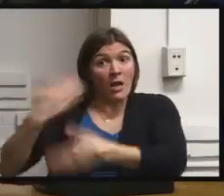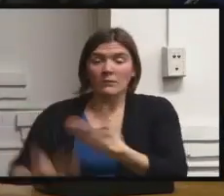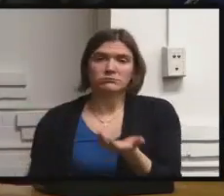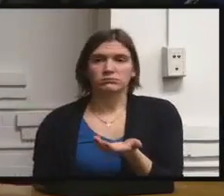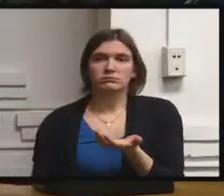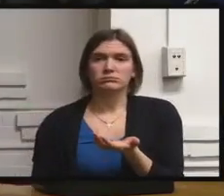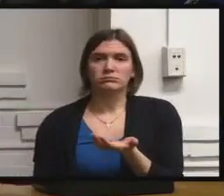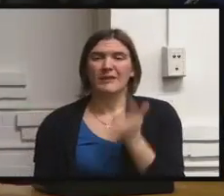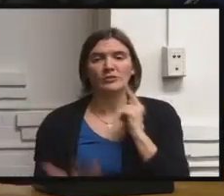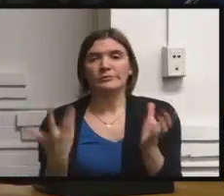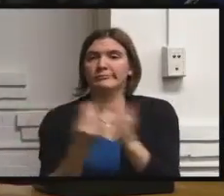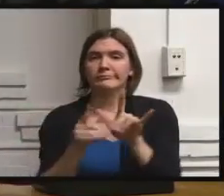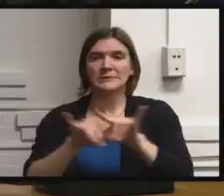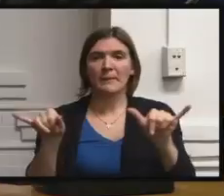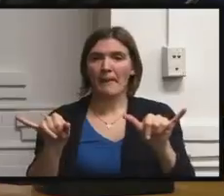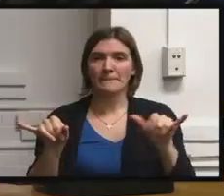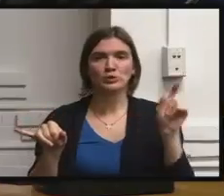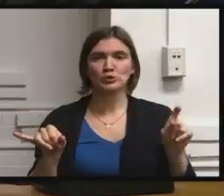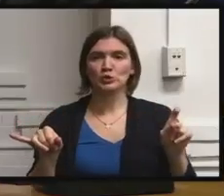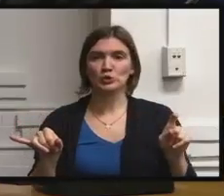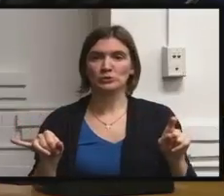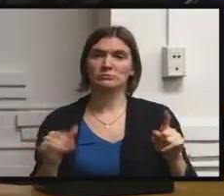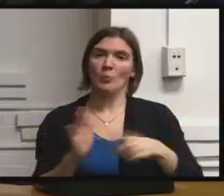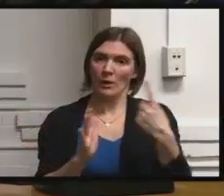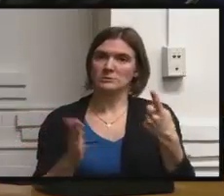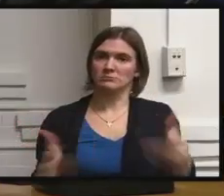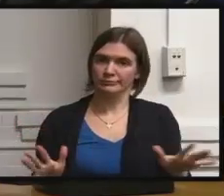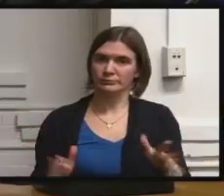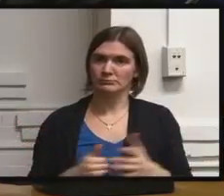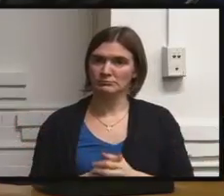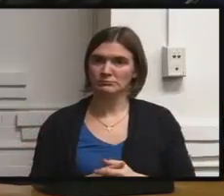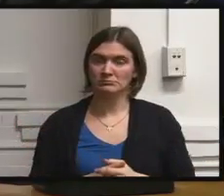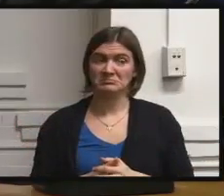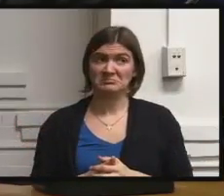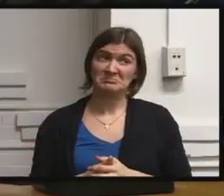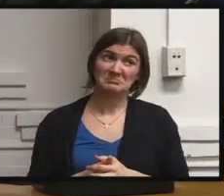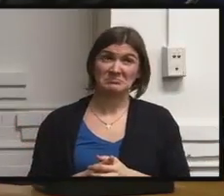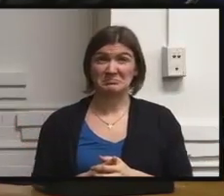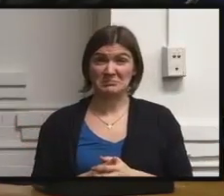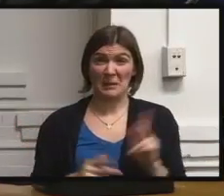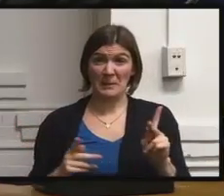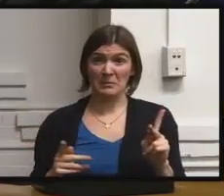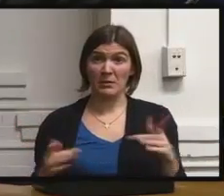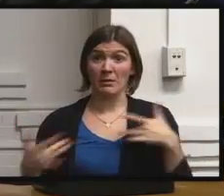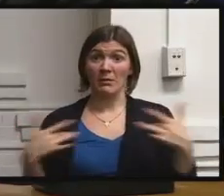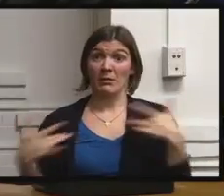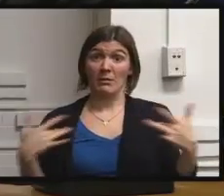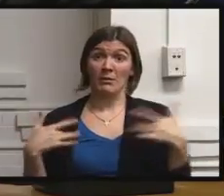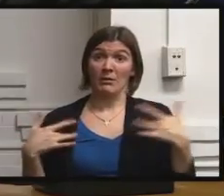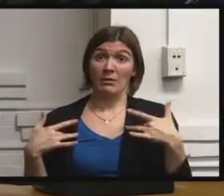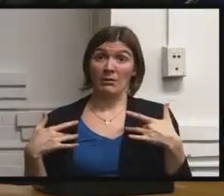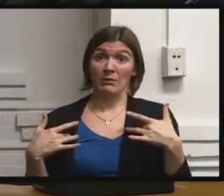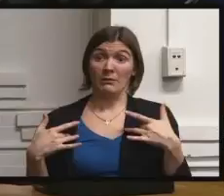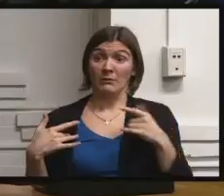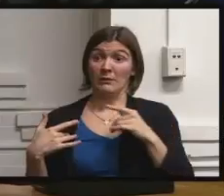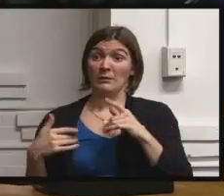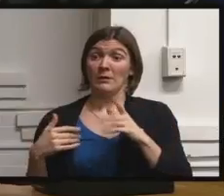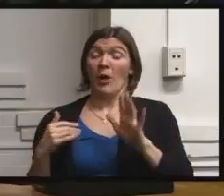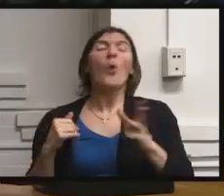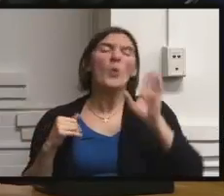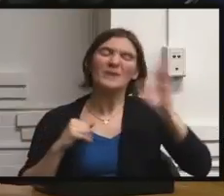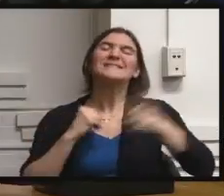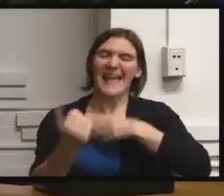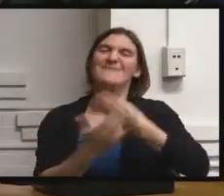needs work right away. So I don't really understand at this point how it could save us any